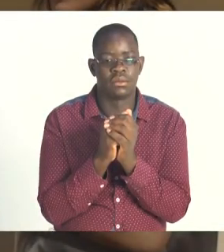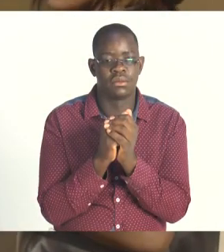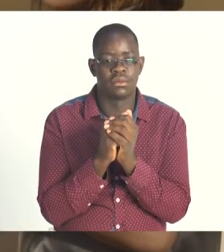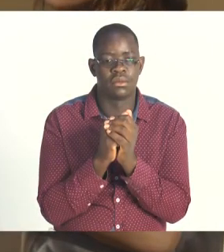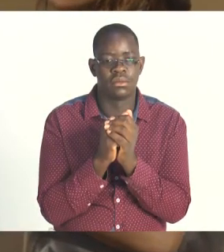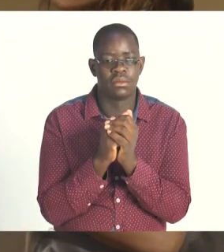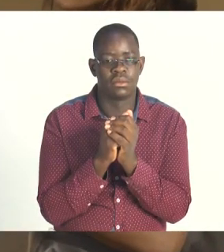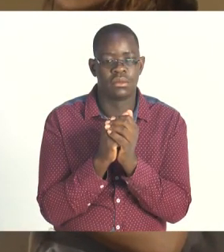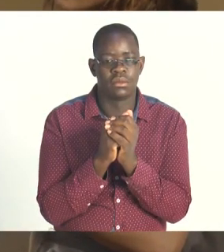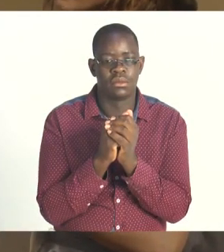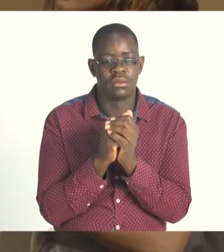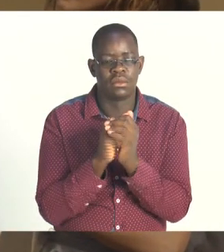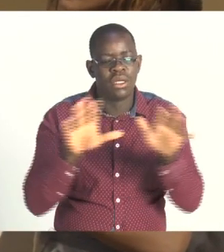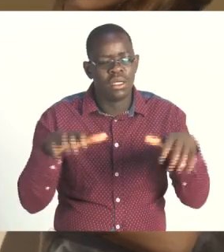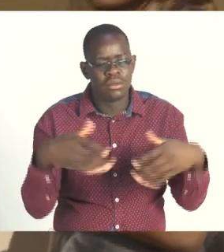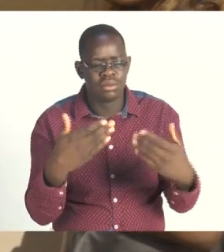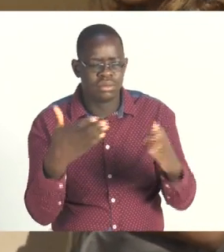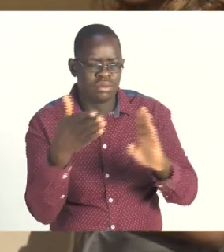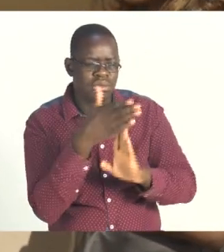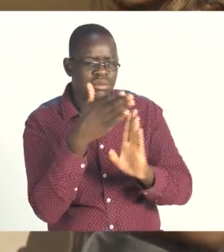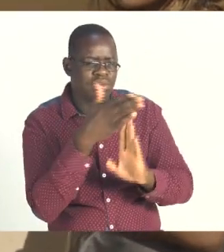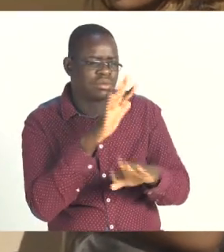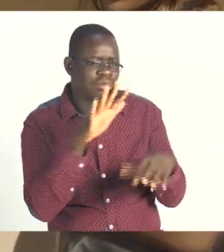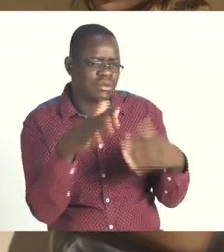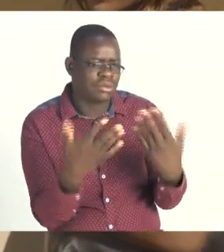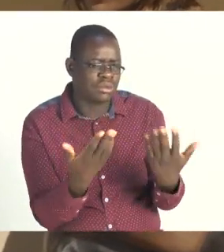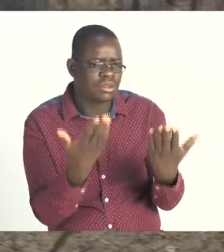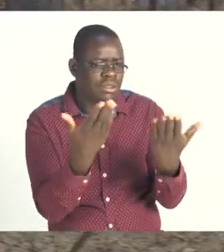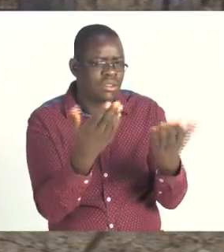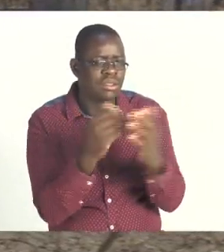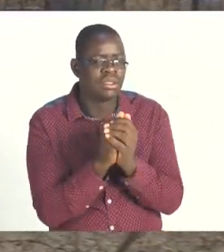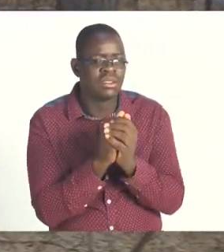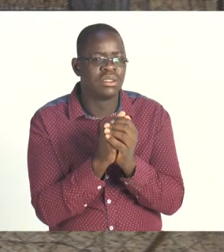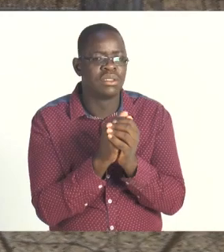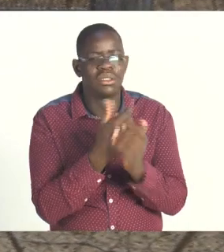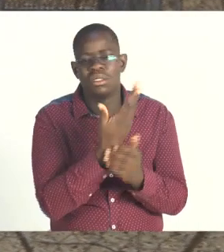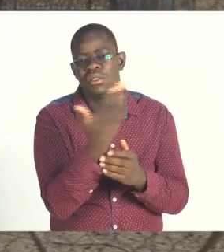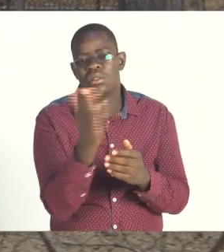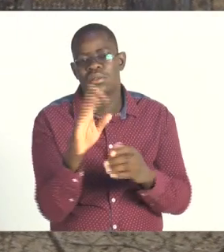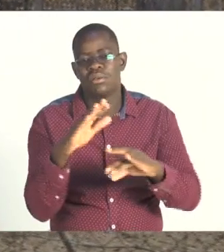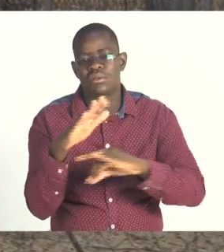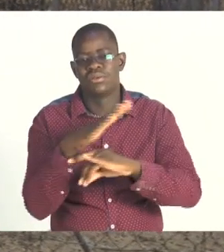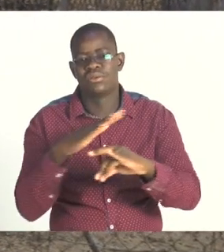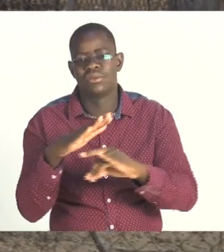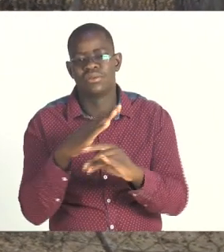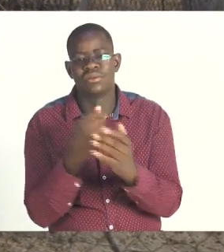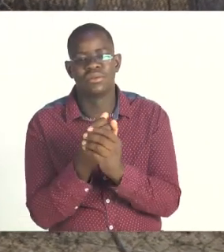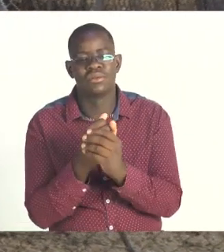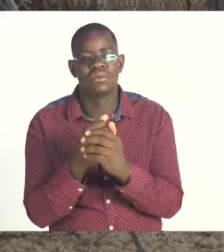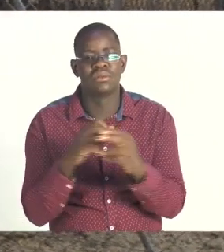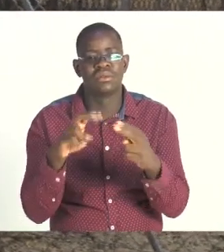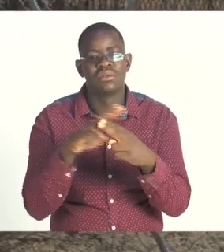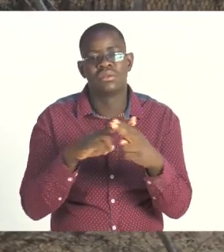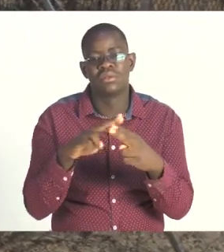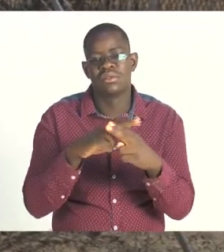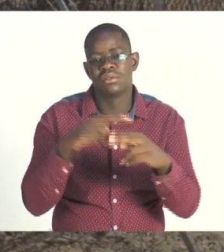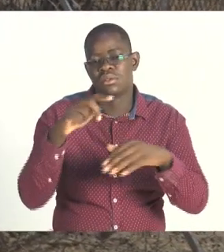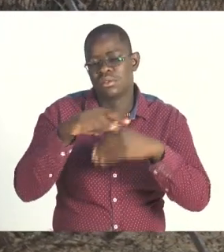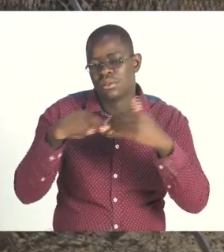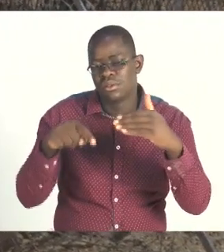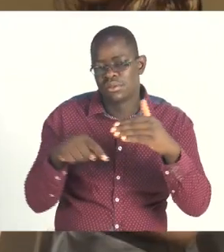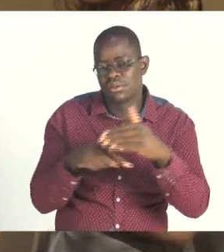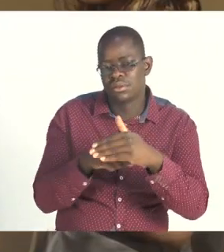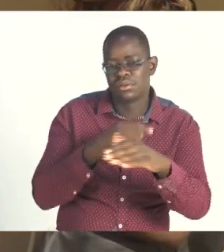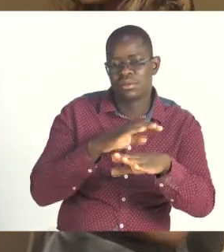Why are all these animals being captured? These are our animals in the feedlot. We use an intensive grazing